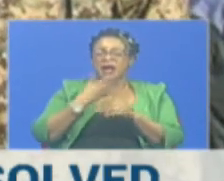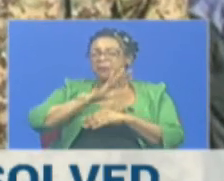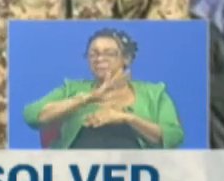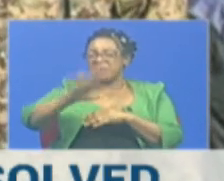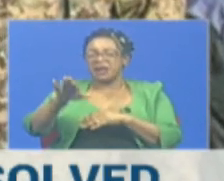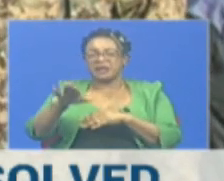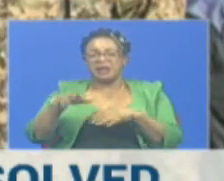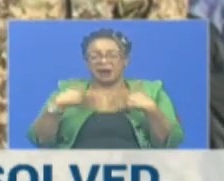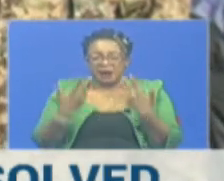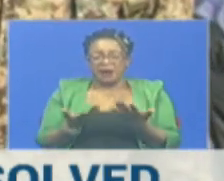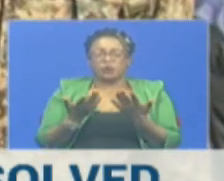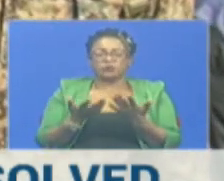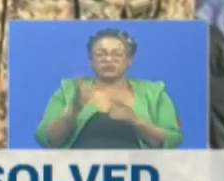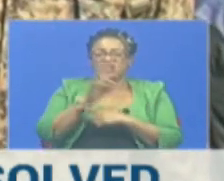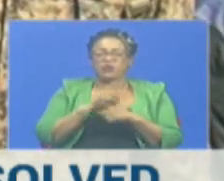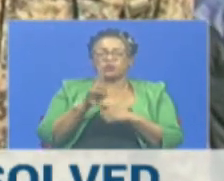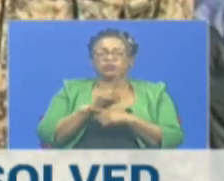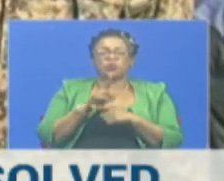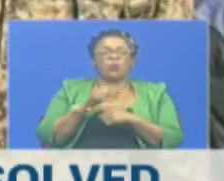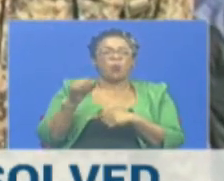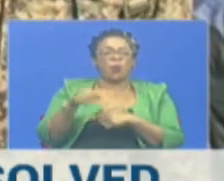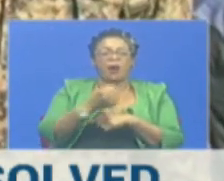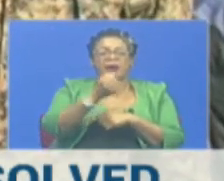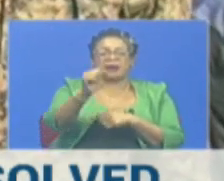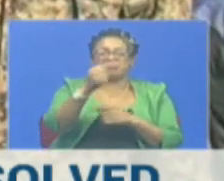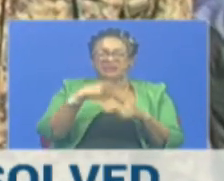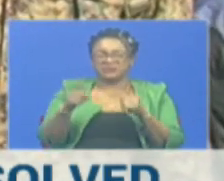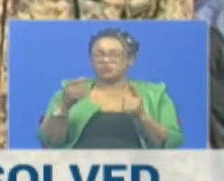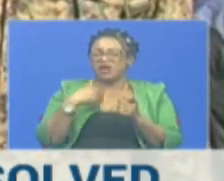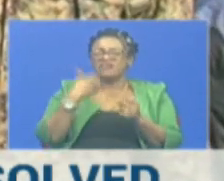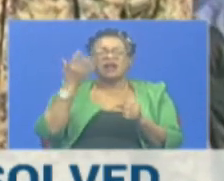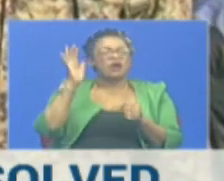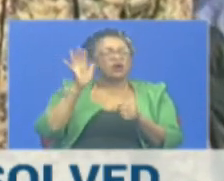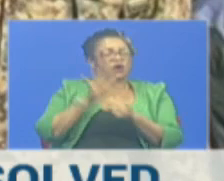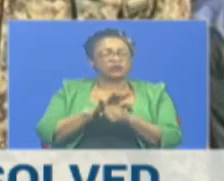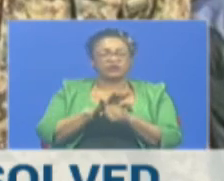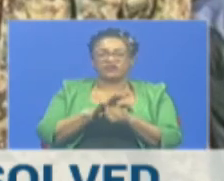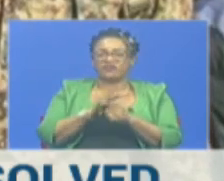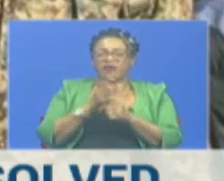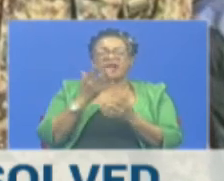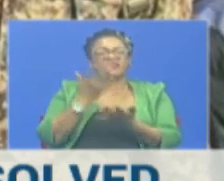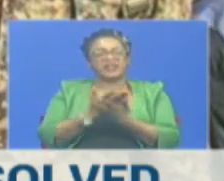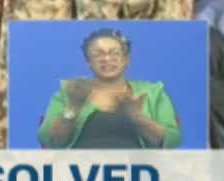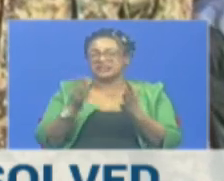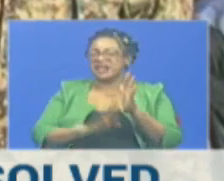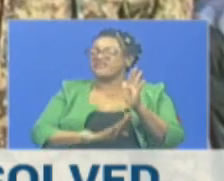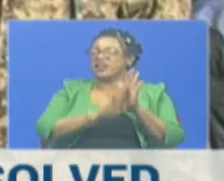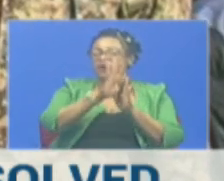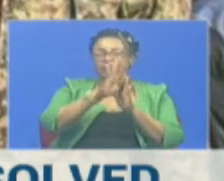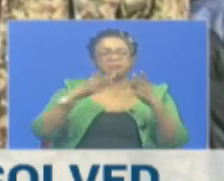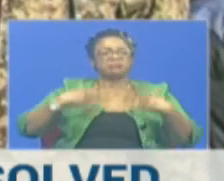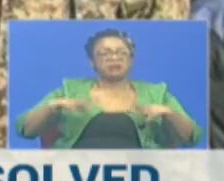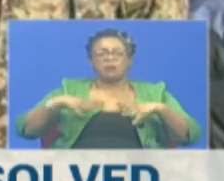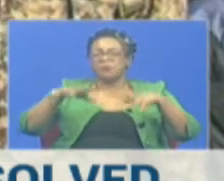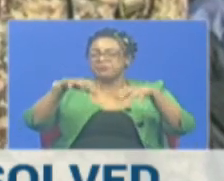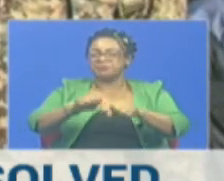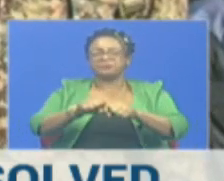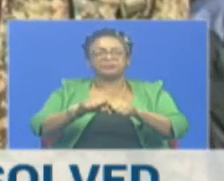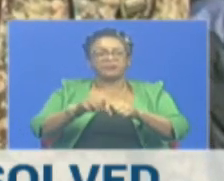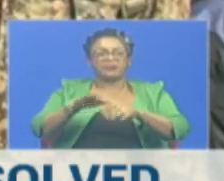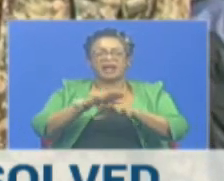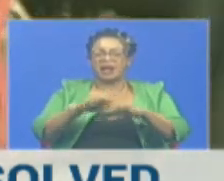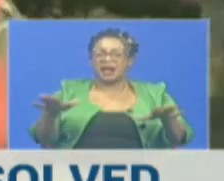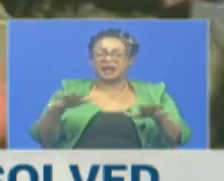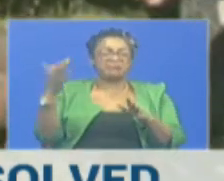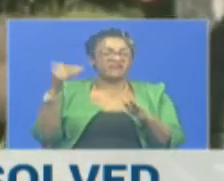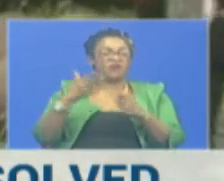but unfortunately there are too many developments around. There are too many people have inhabited the areas that once used to be open